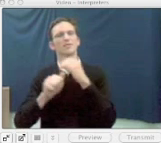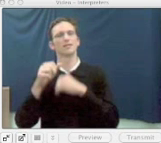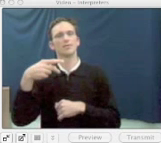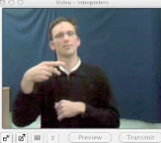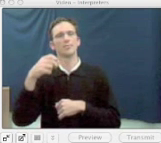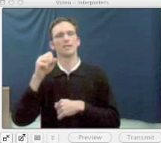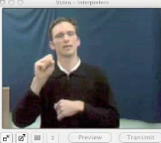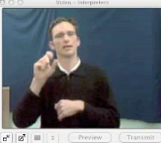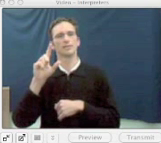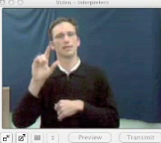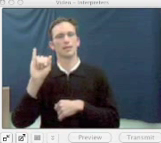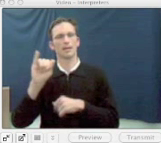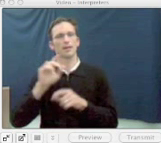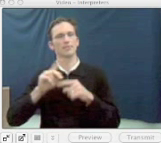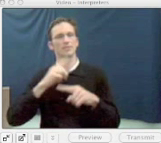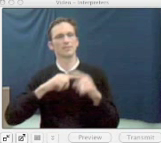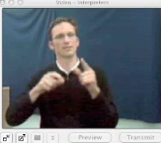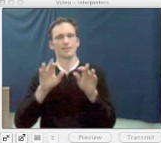next webinar will be